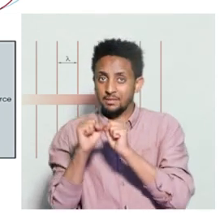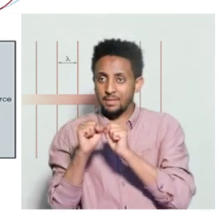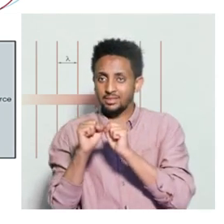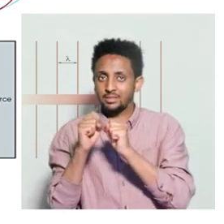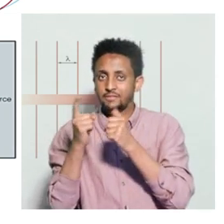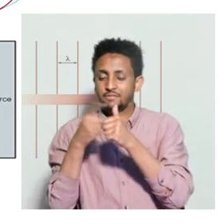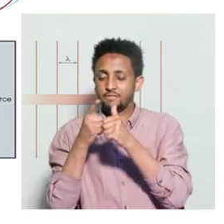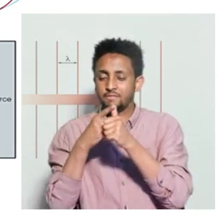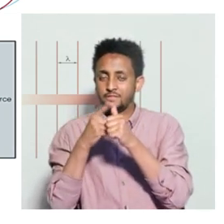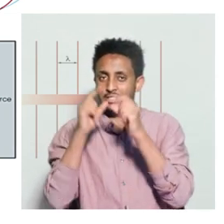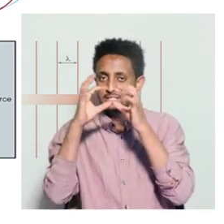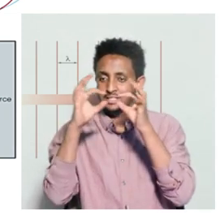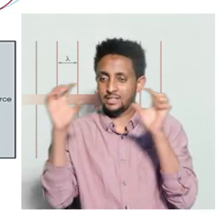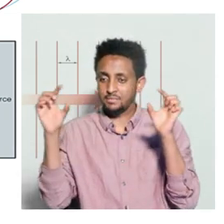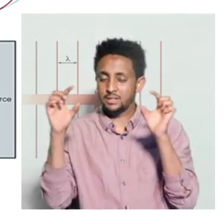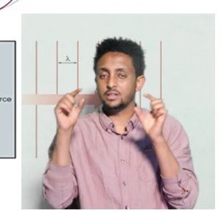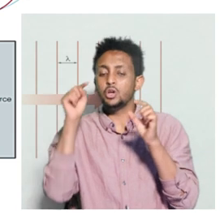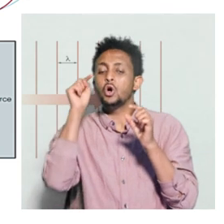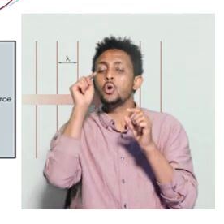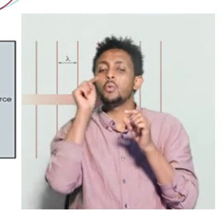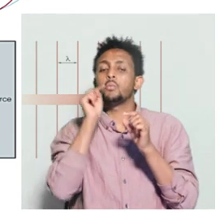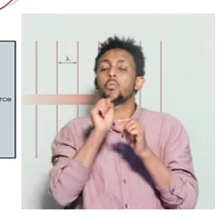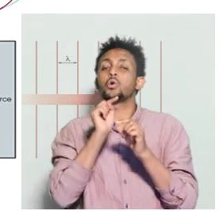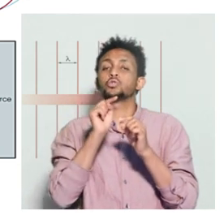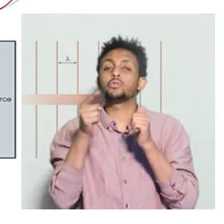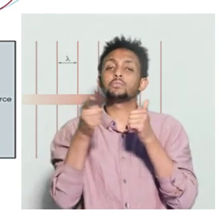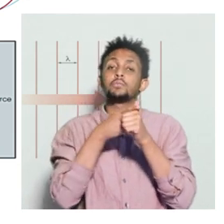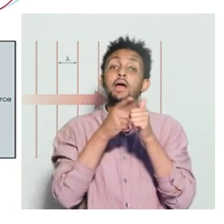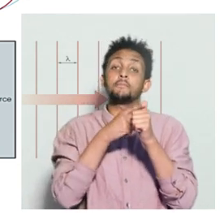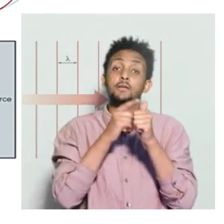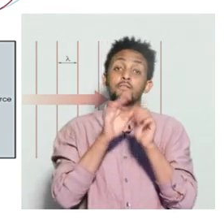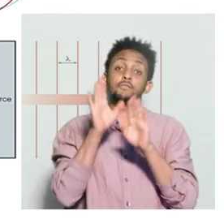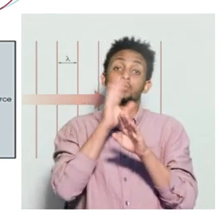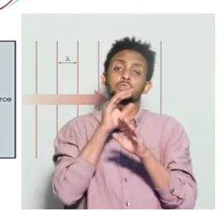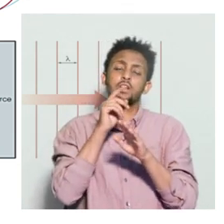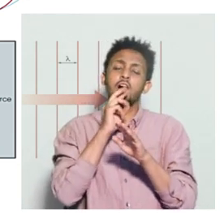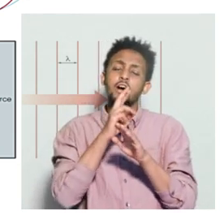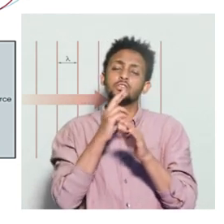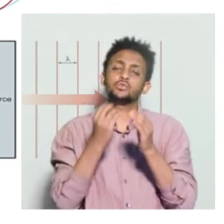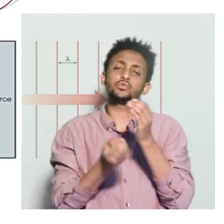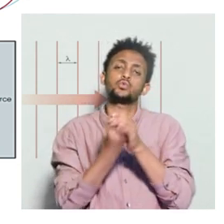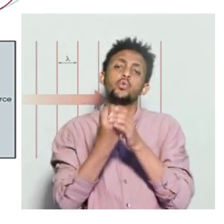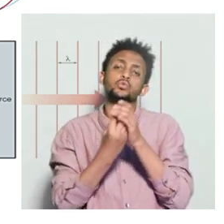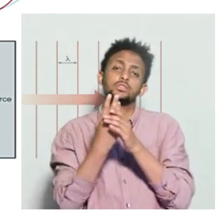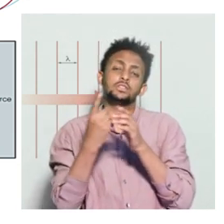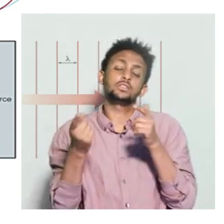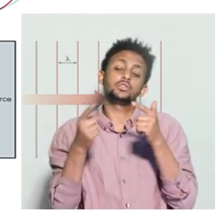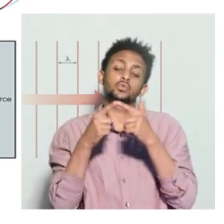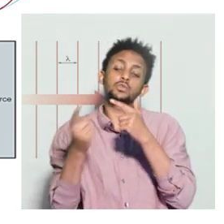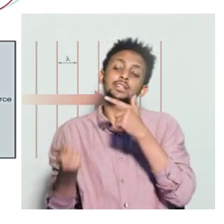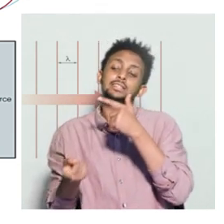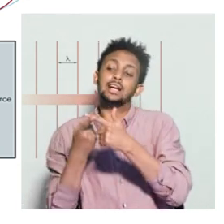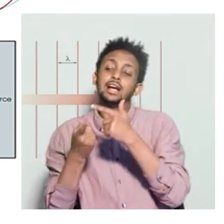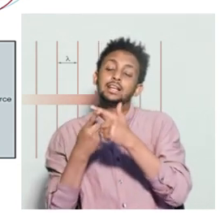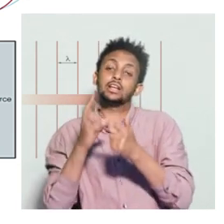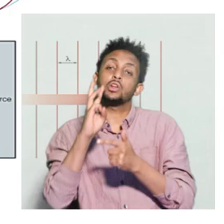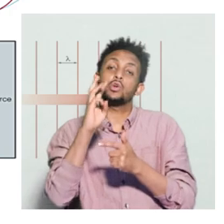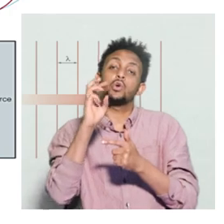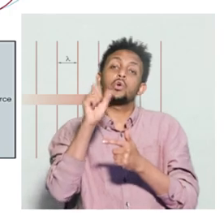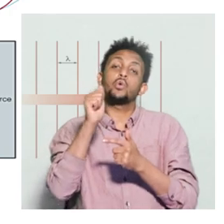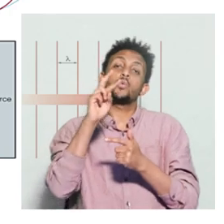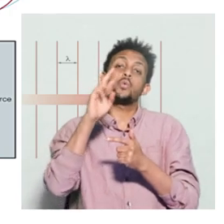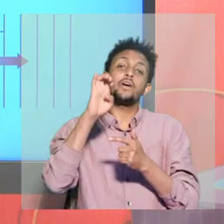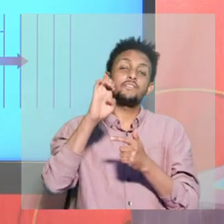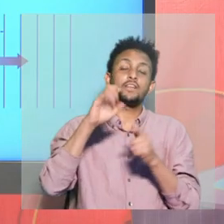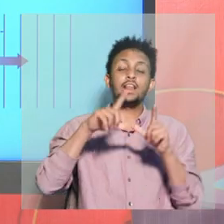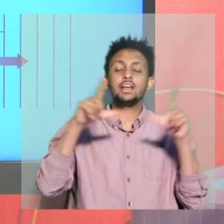first statement states that points on the primary wavefronts are the source for the secondary wavelets. Here,